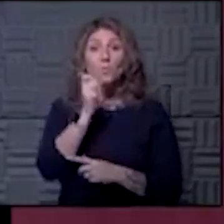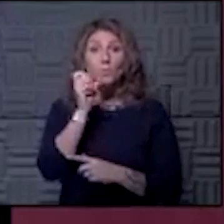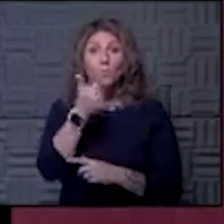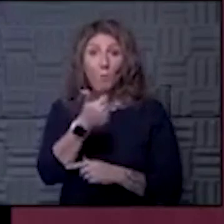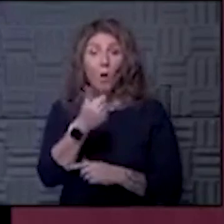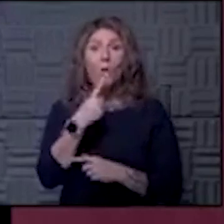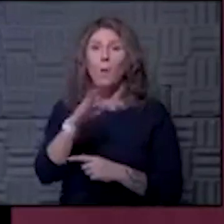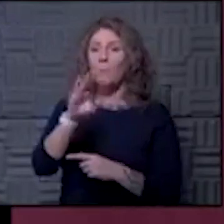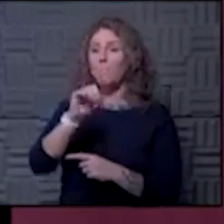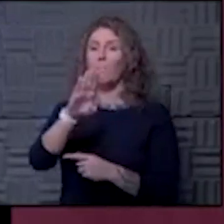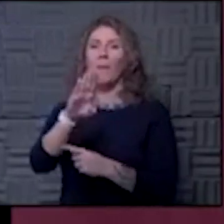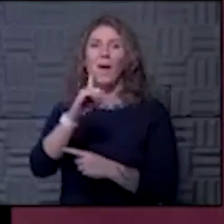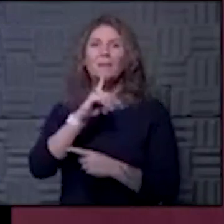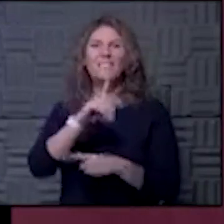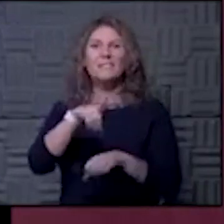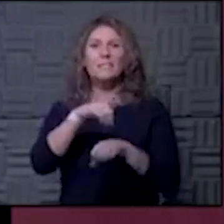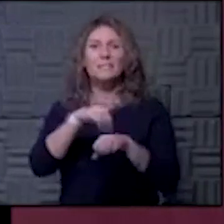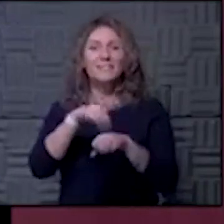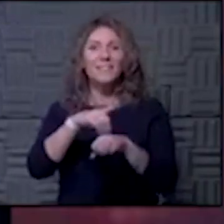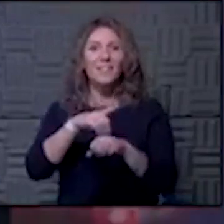Bob Mosier, the Dean of the School of Medicine